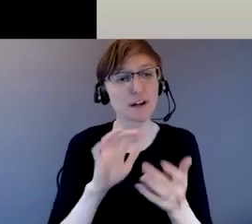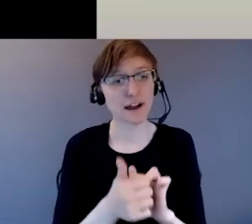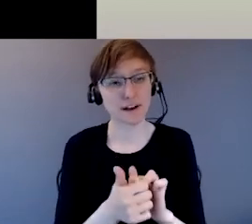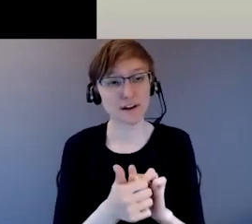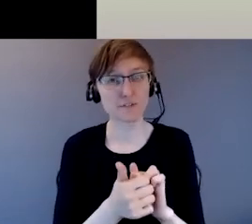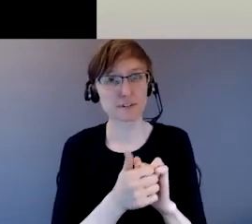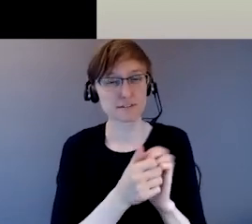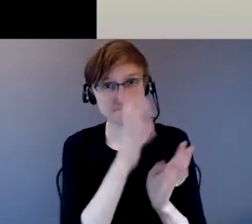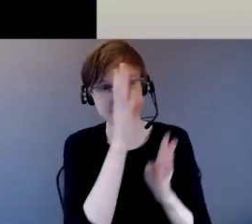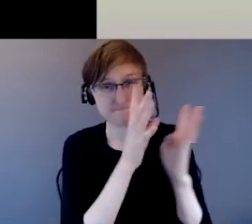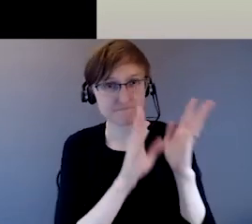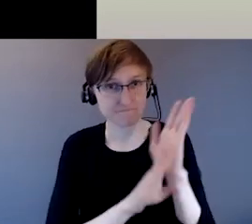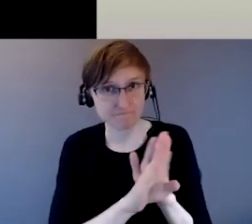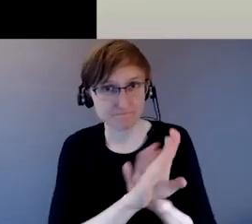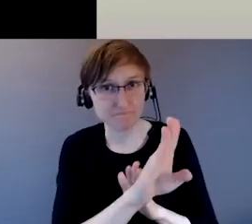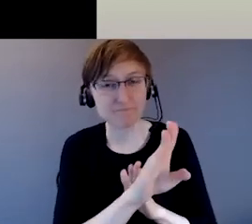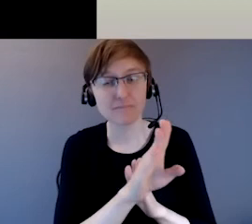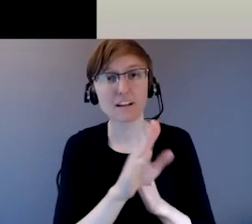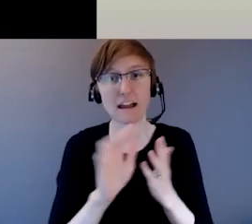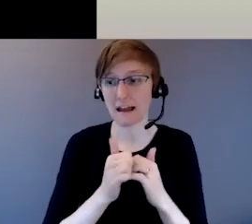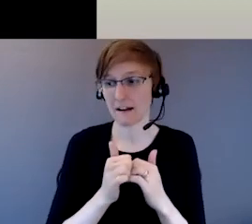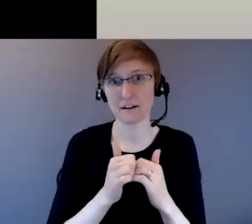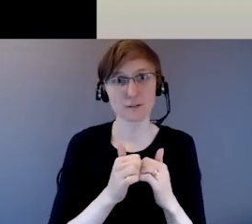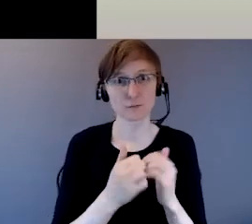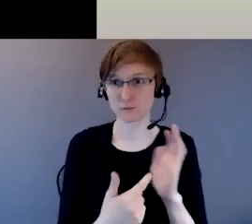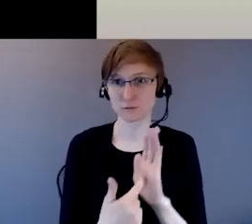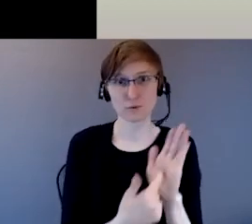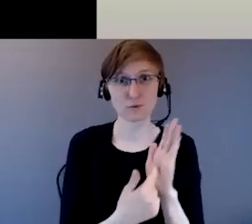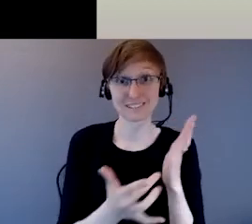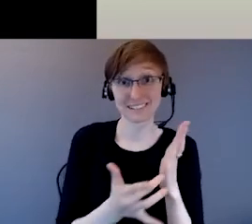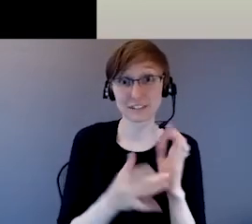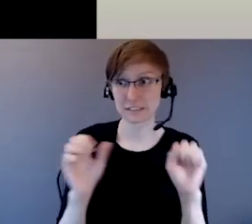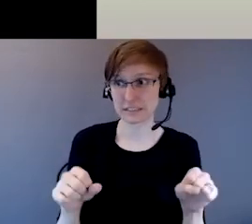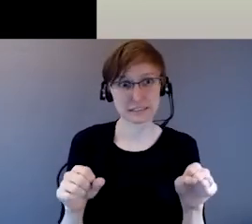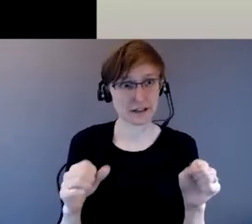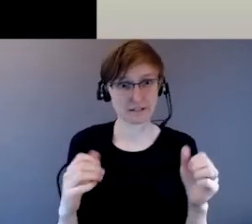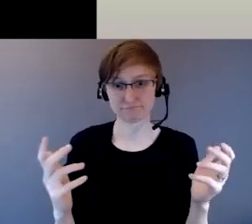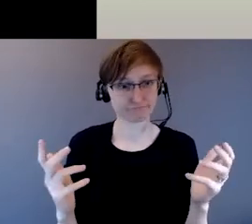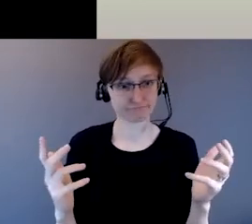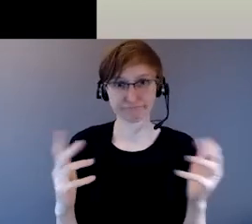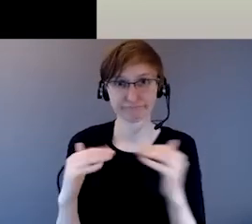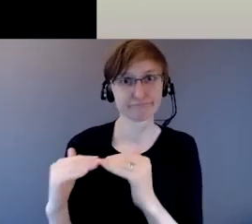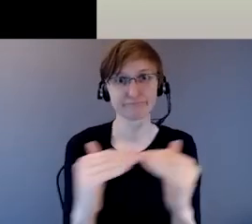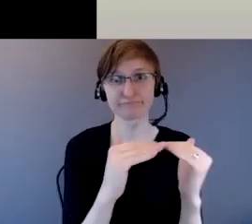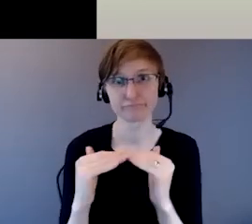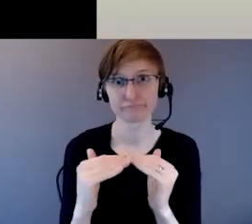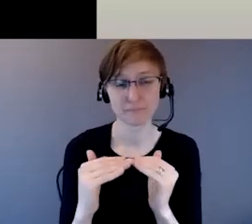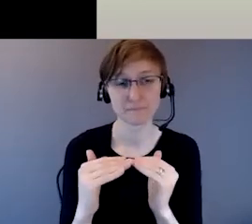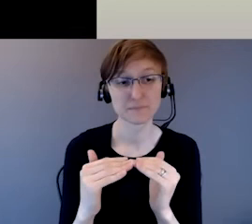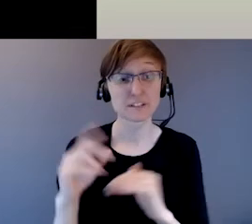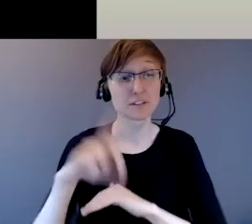the need to demonstrate that technology can level the playing field. Dolphin is the first business in Canada to develop and